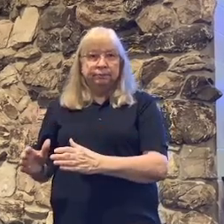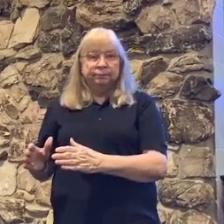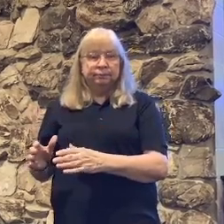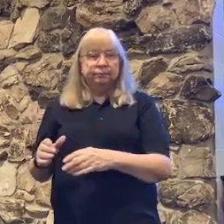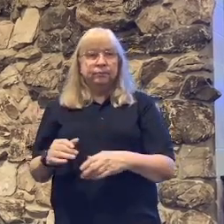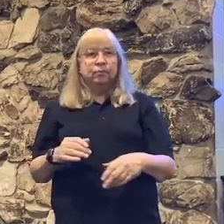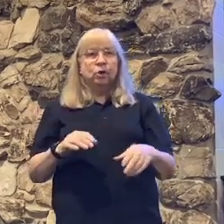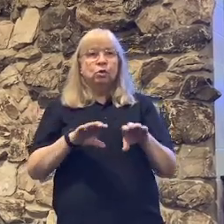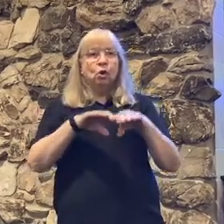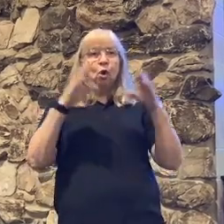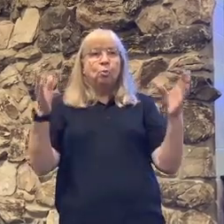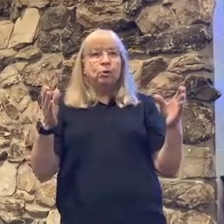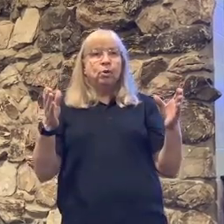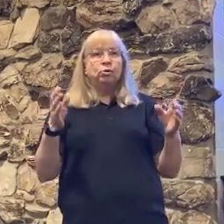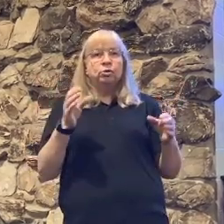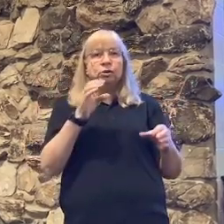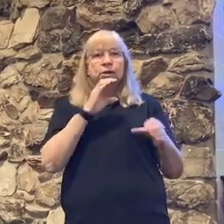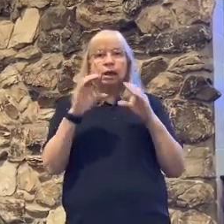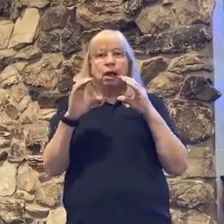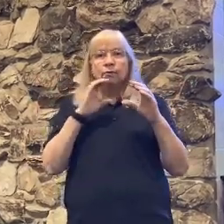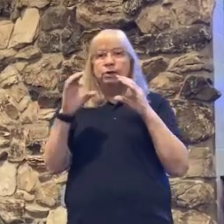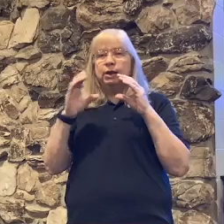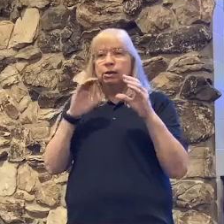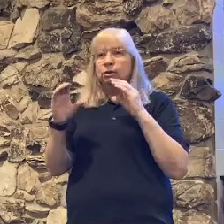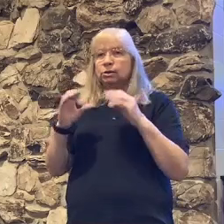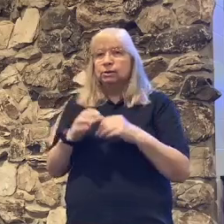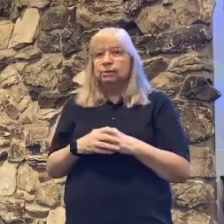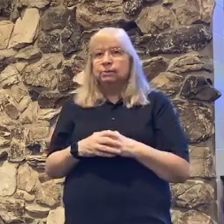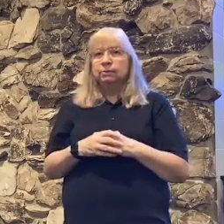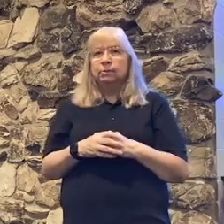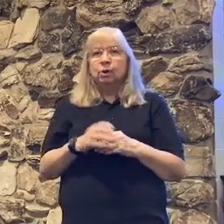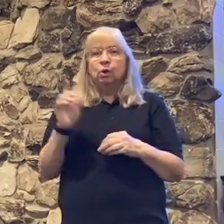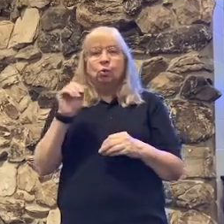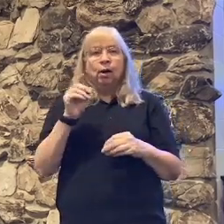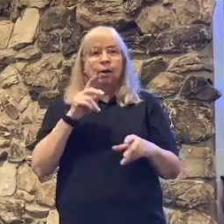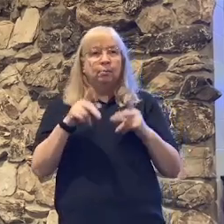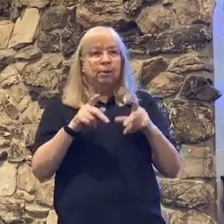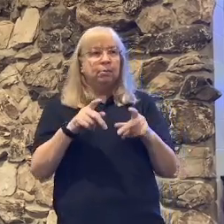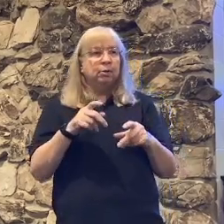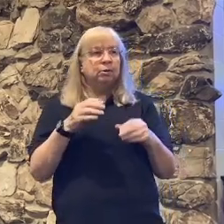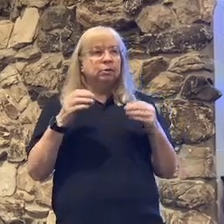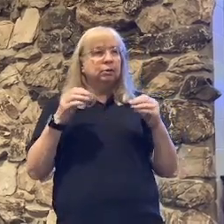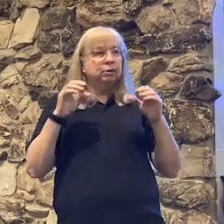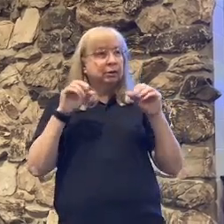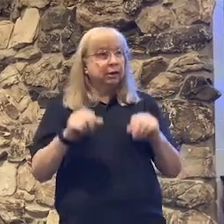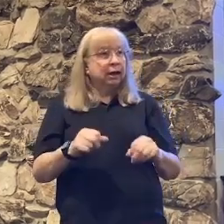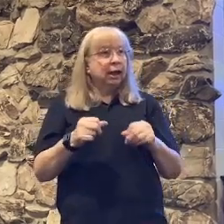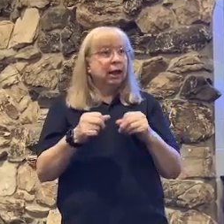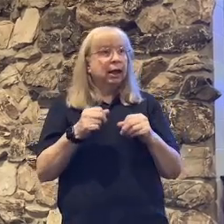To open up those conversations where people can feel safe